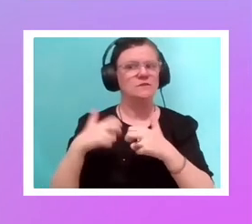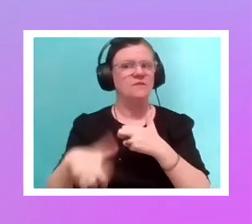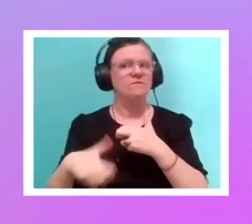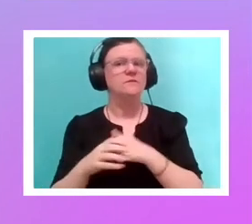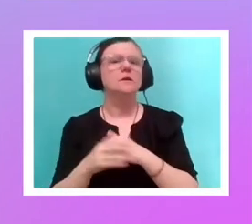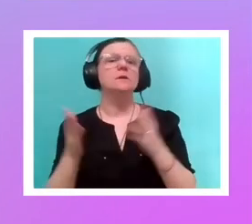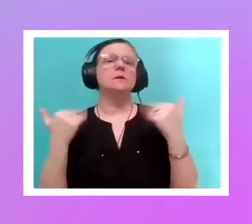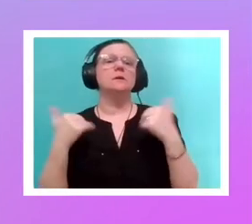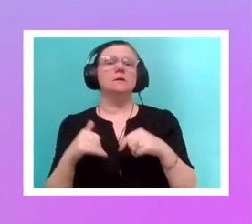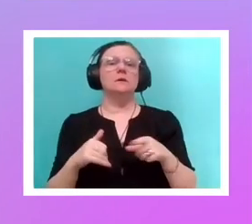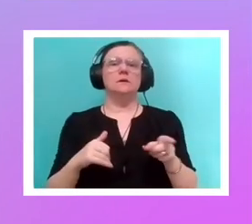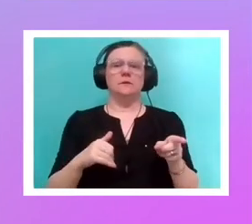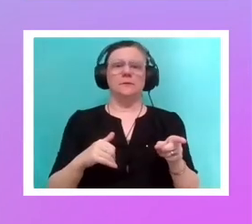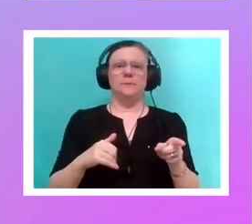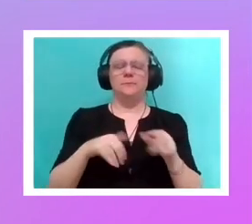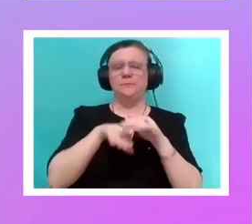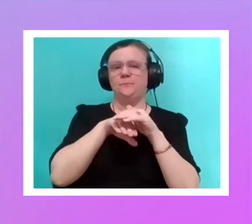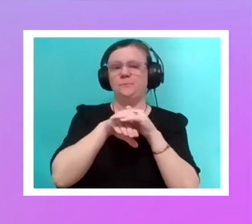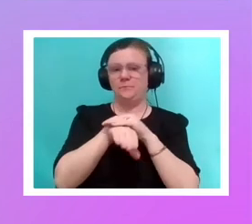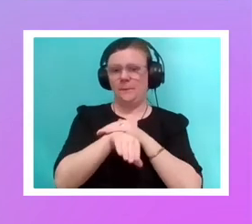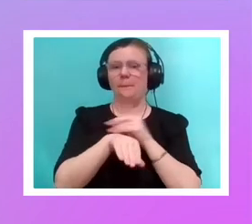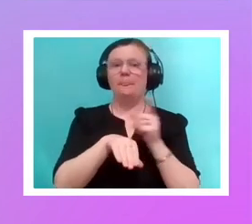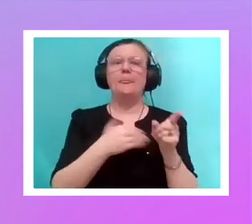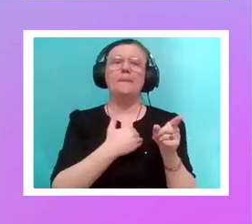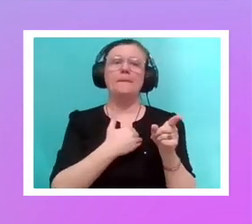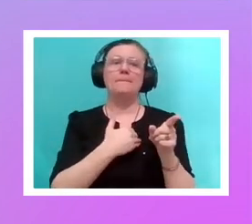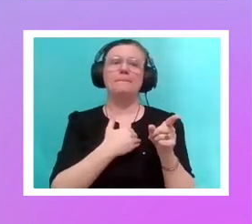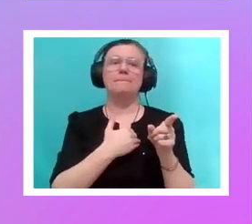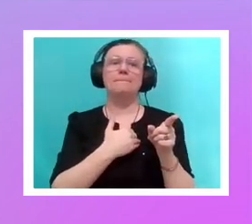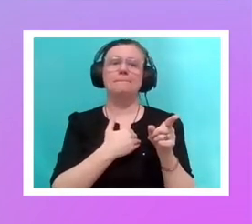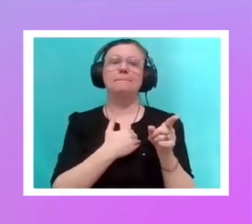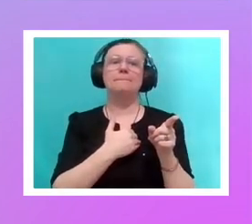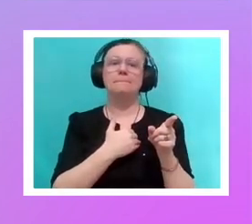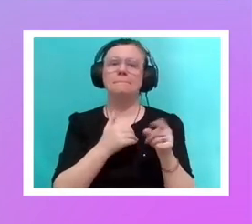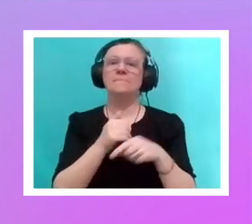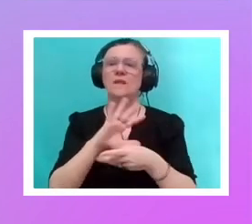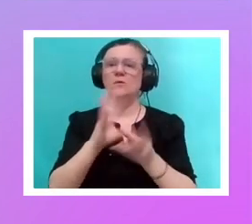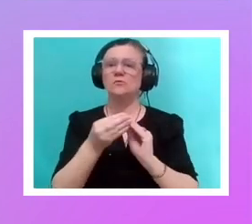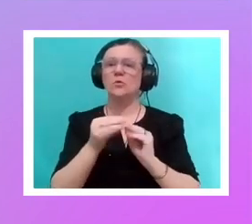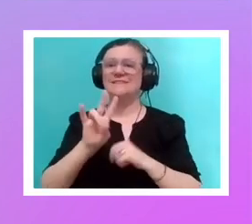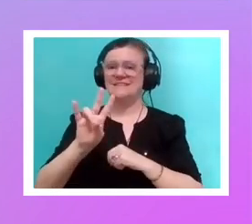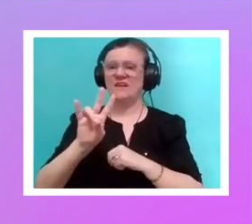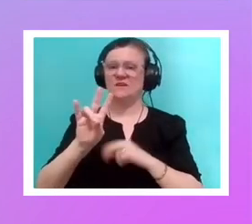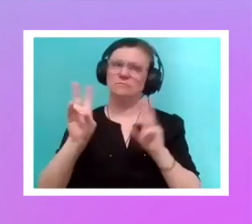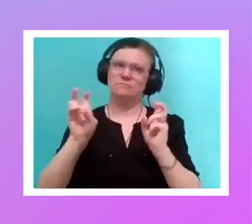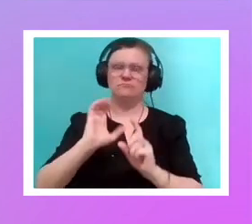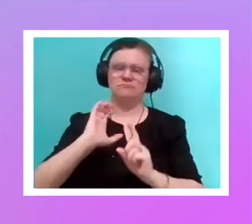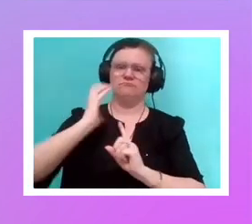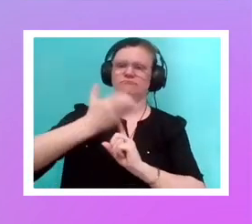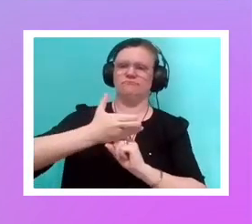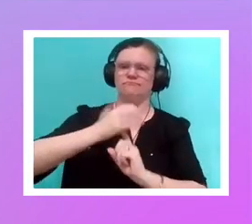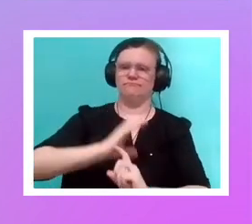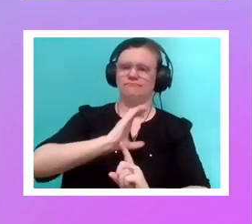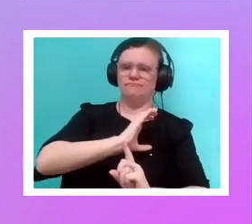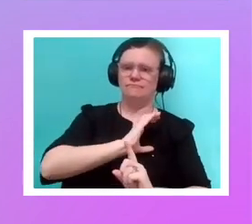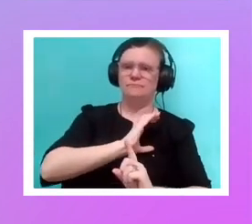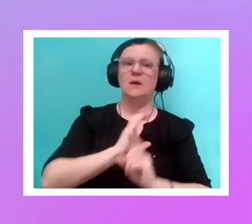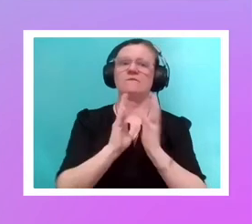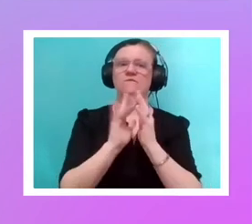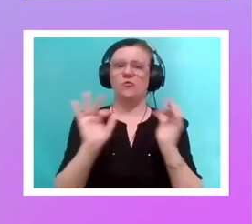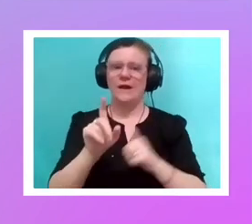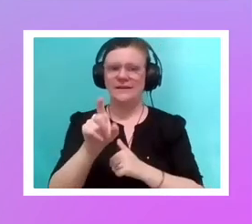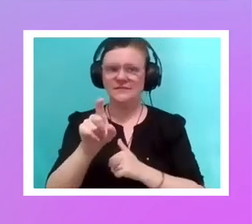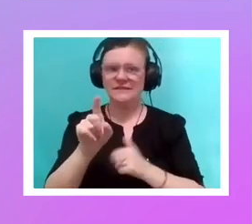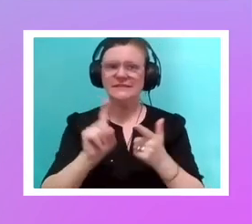As part of the Accessibility Empathy Lab, we created 7 personas covering a range of needs and